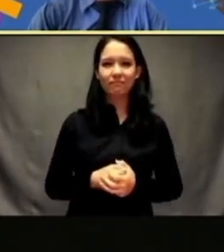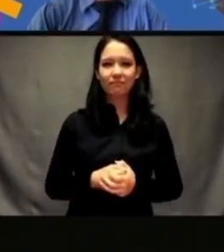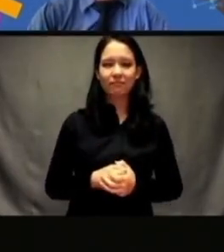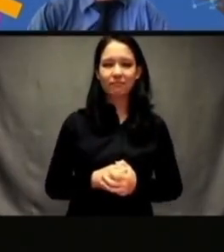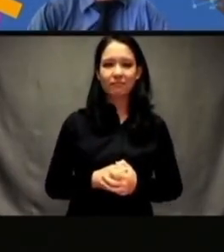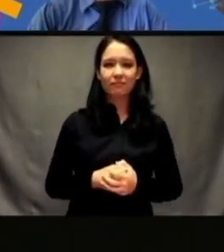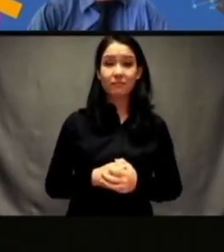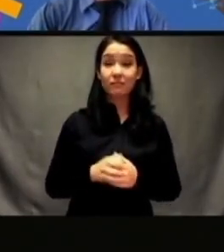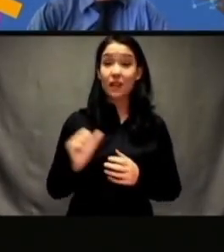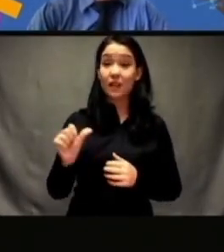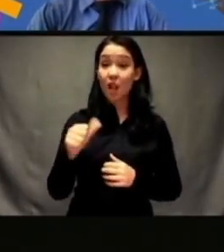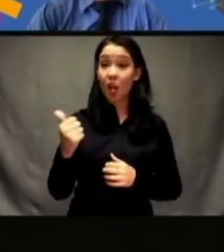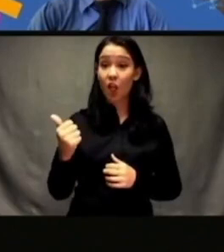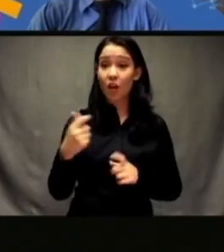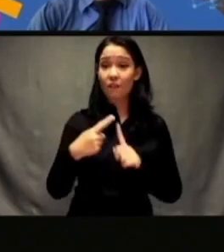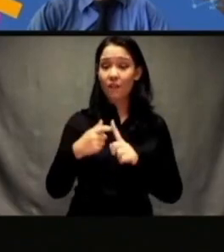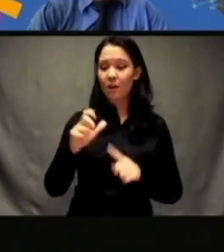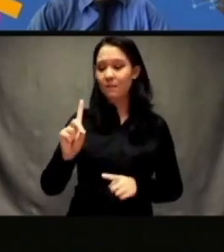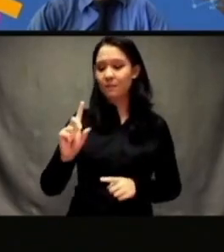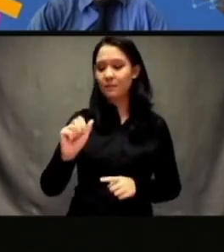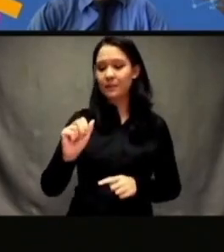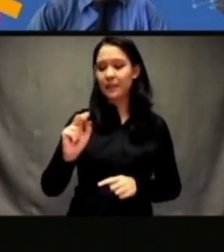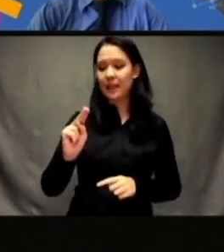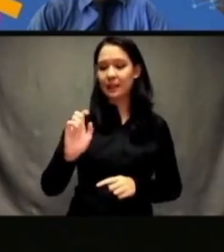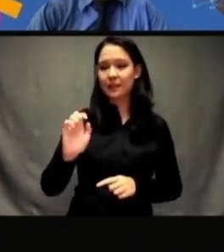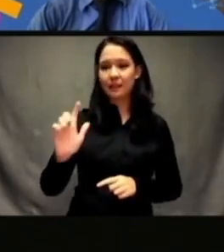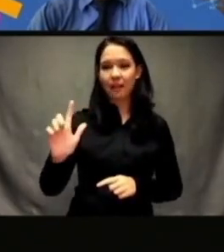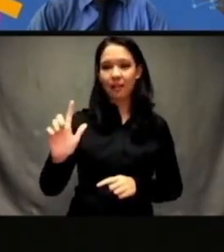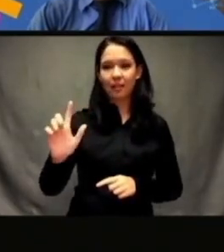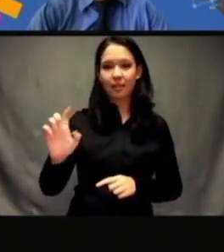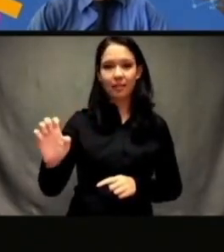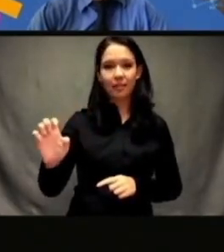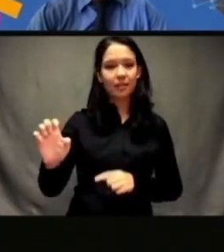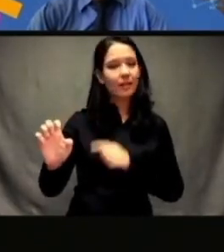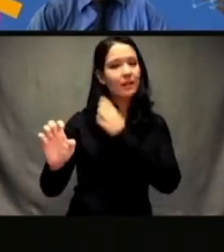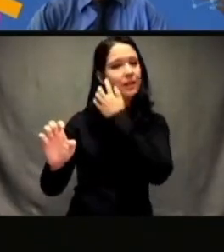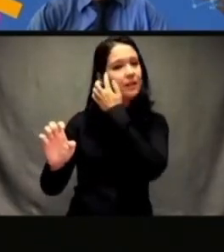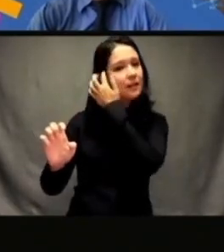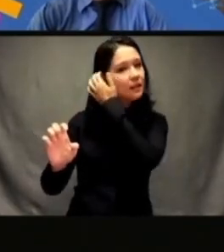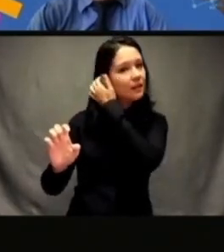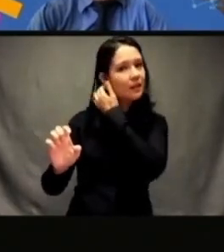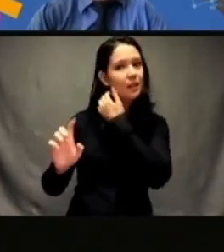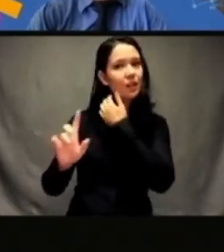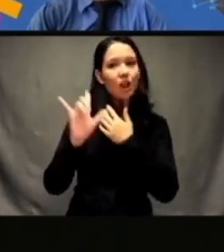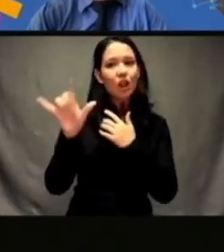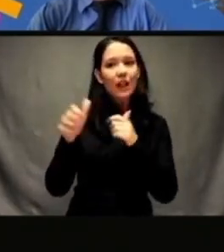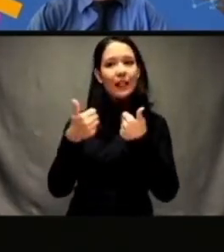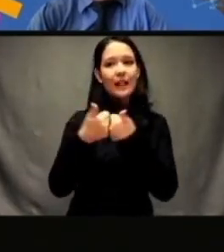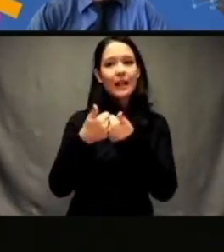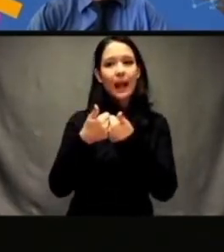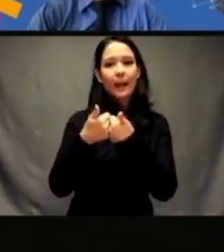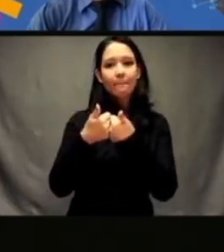Then we have another from Daniel. Oh, it looked like the game that you did. You did.